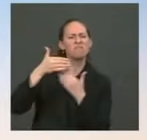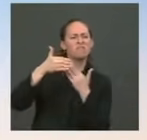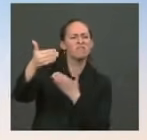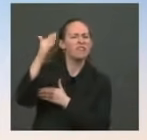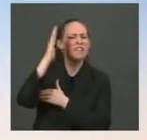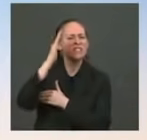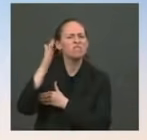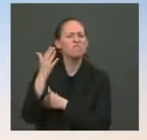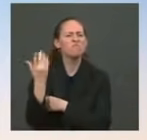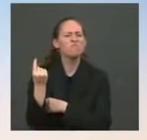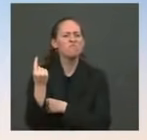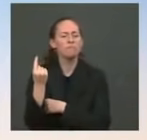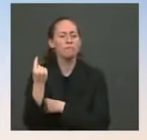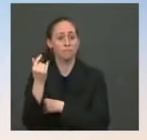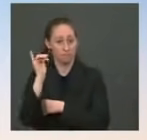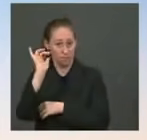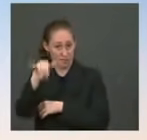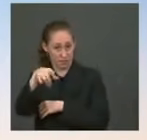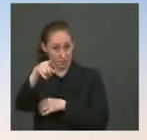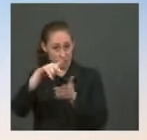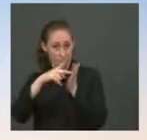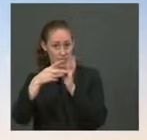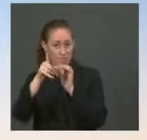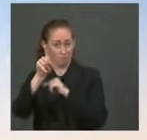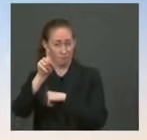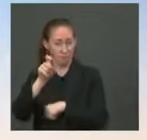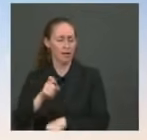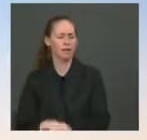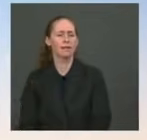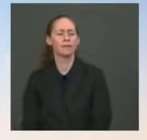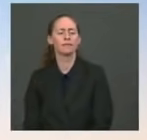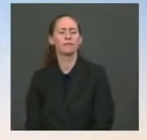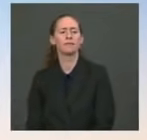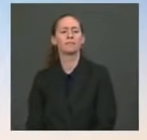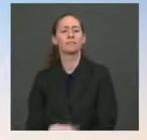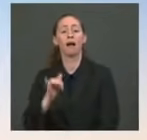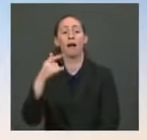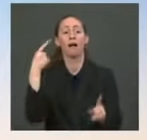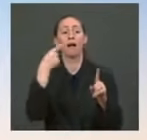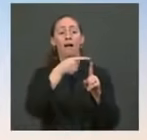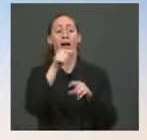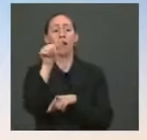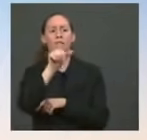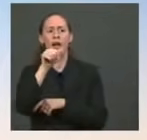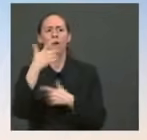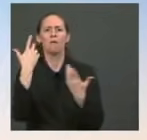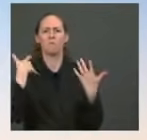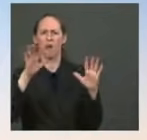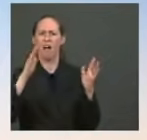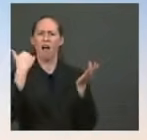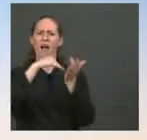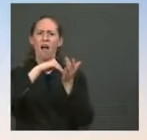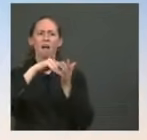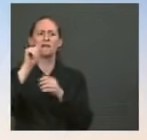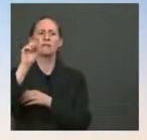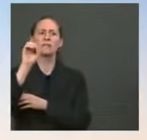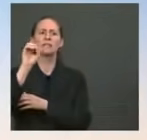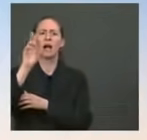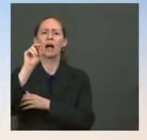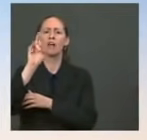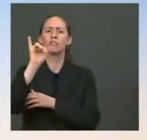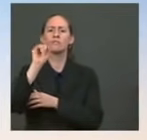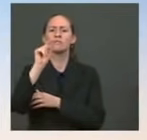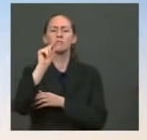and I don't know if that's what you were getting at, as we look to Afghanistan, as we look to preventing terrorists from threatening